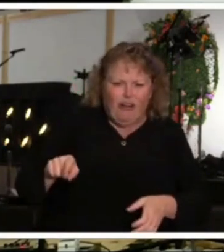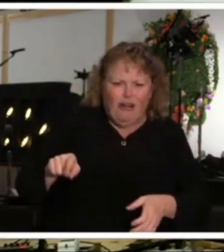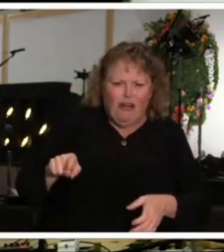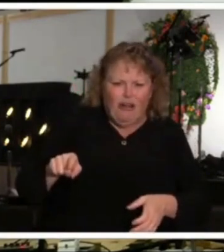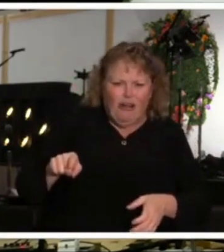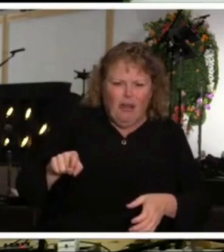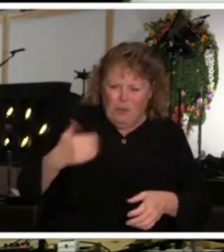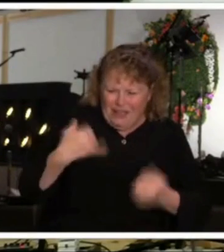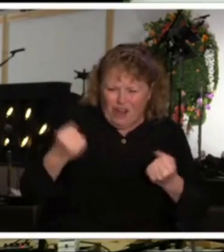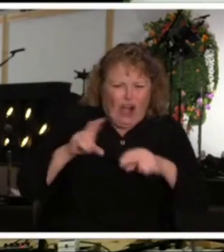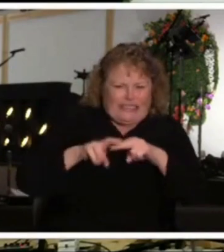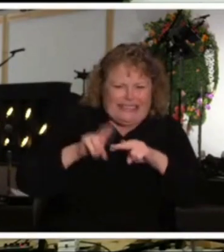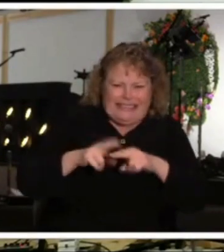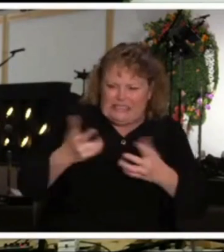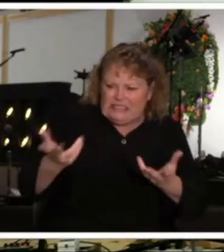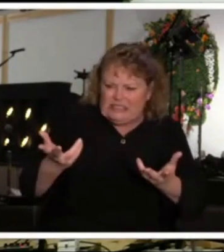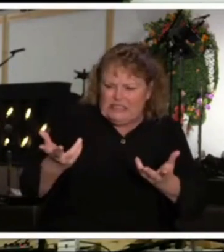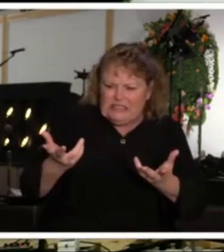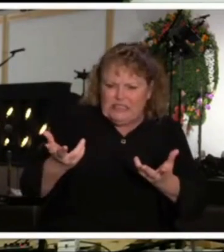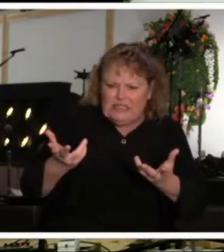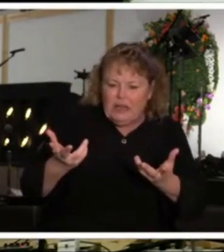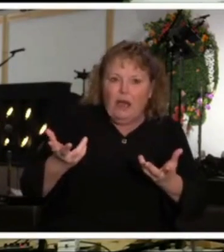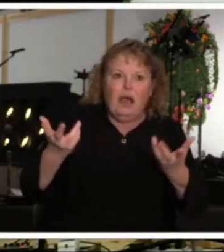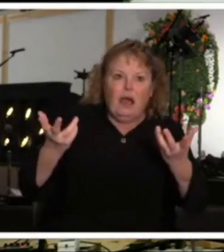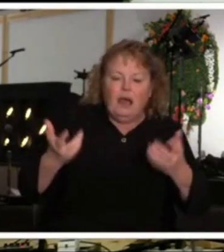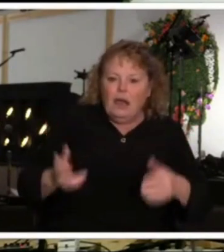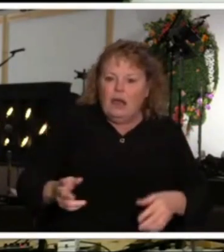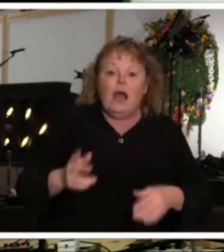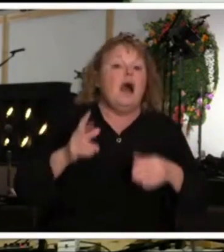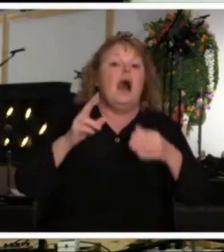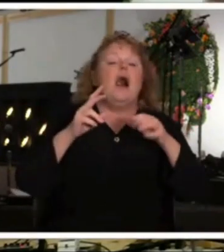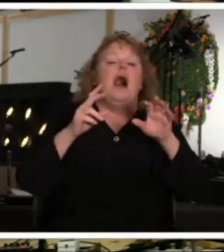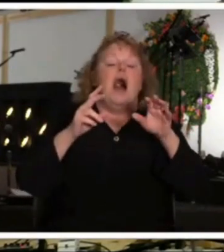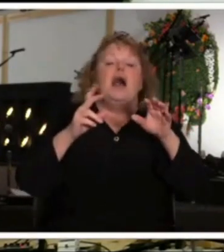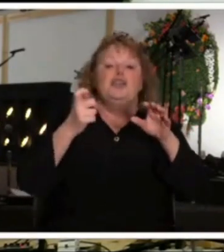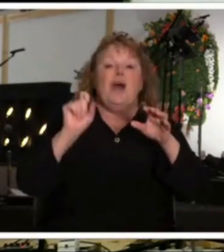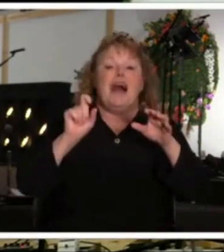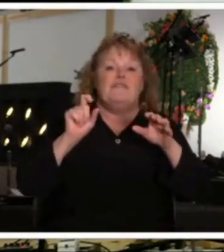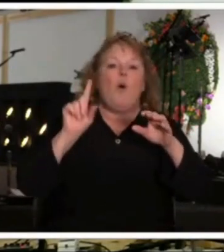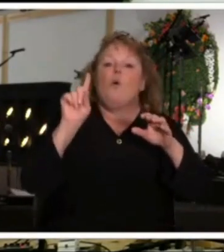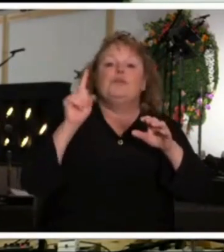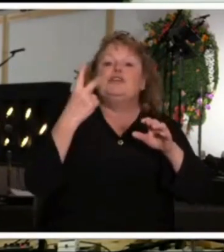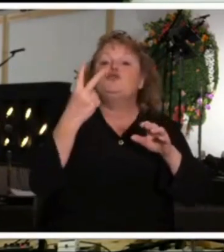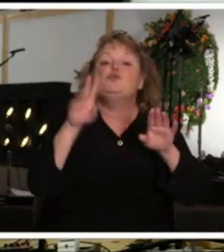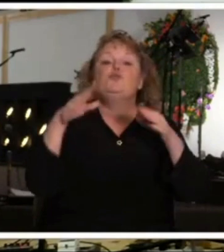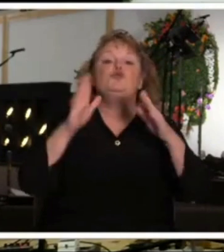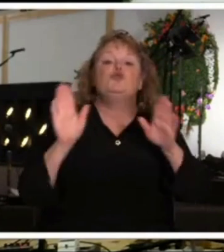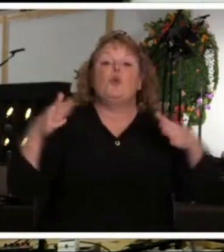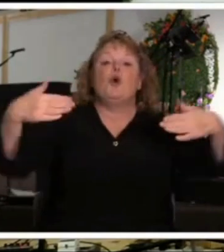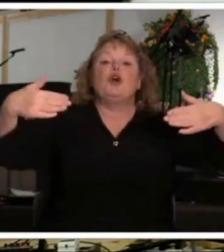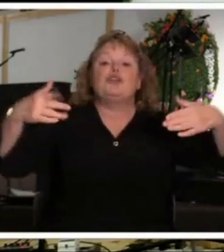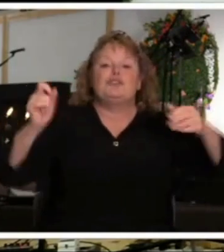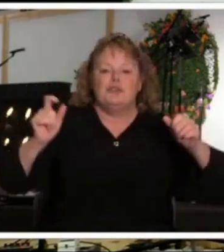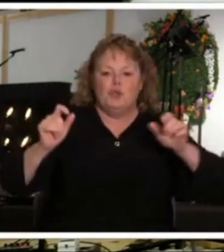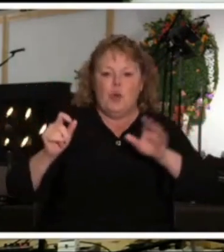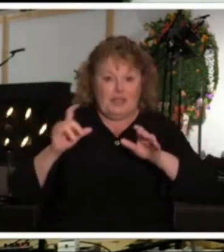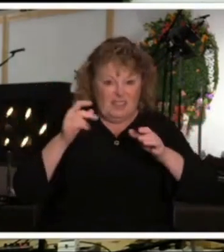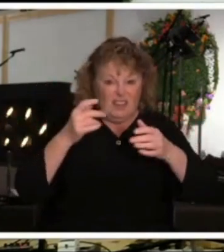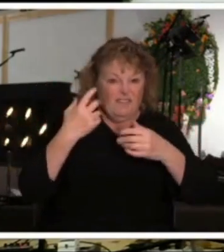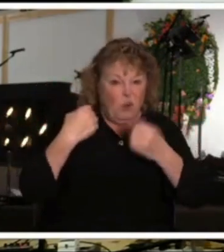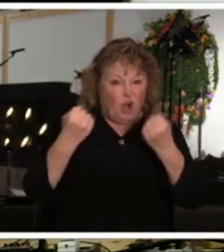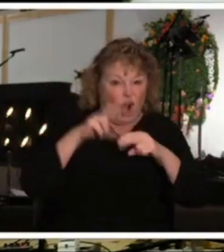car seats. So you had to open the door, let the seat up, and you can't even get in there to get people in the car. Well, it was brutal.